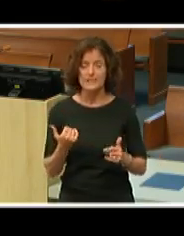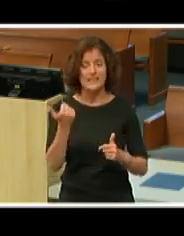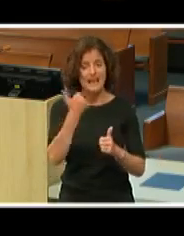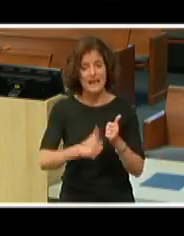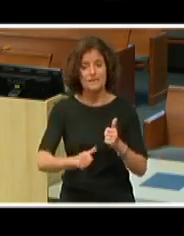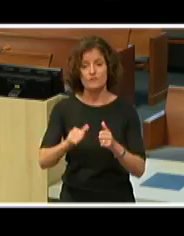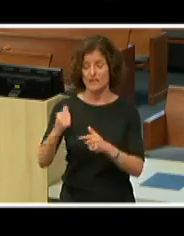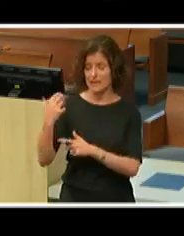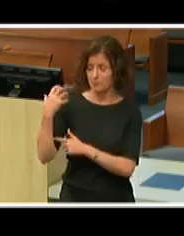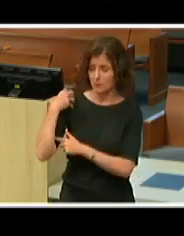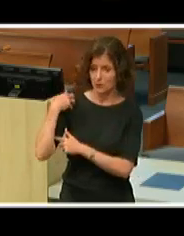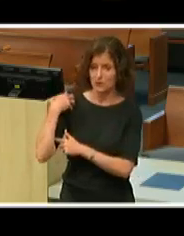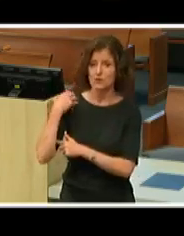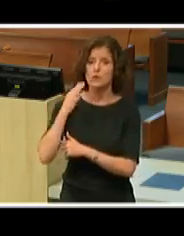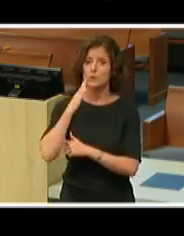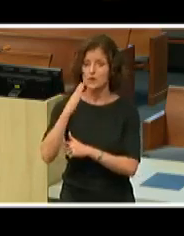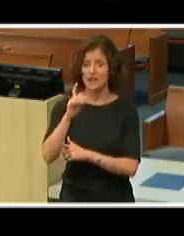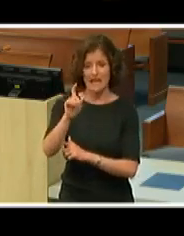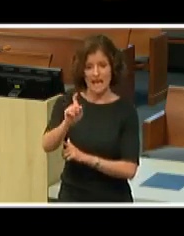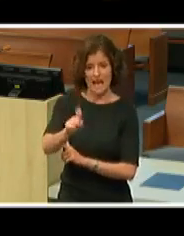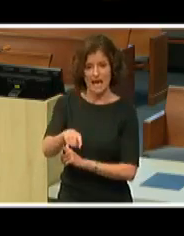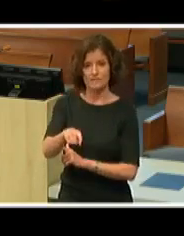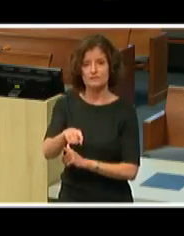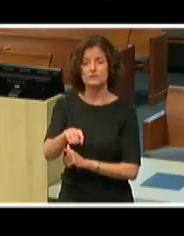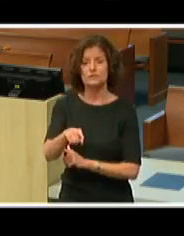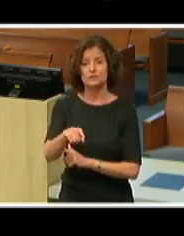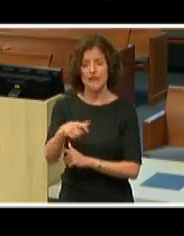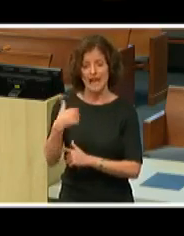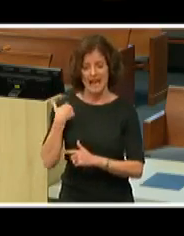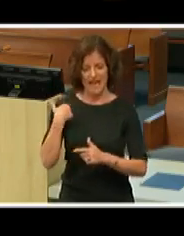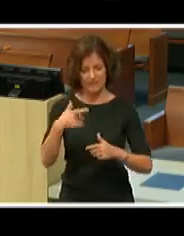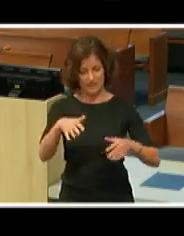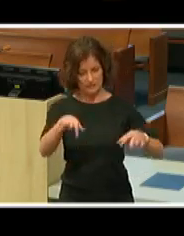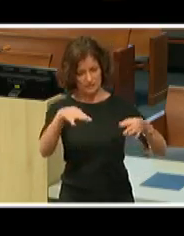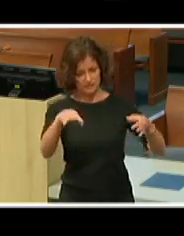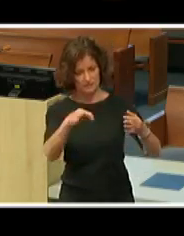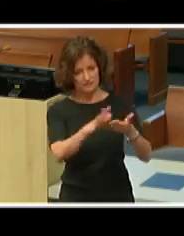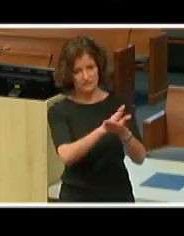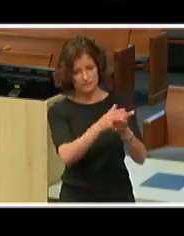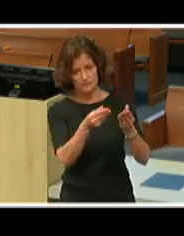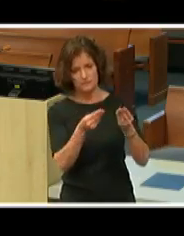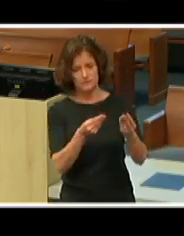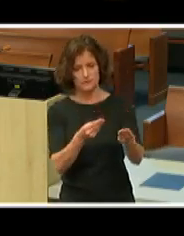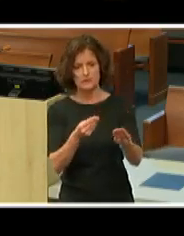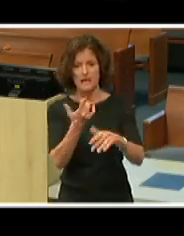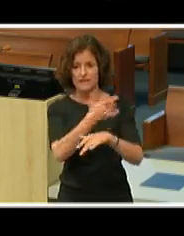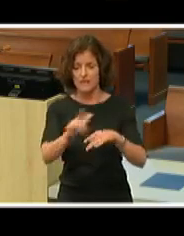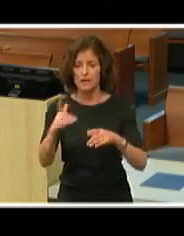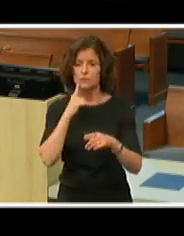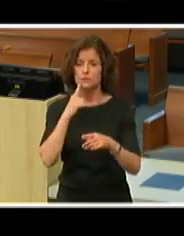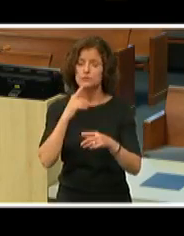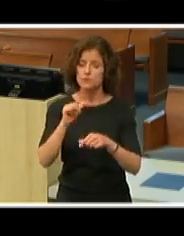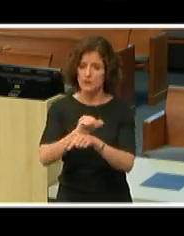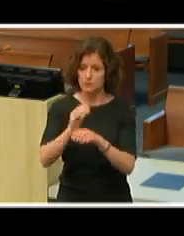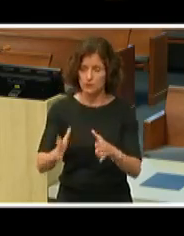employer is going to have this available to their employees and training for them. Mm-hmm. It's only a 30-page document.